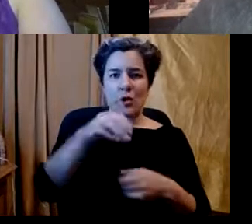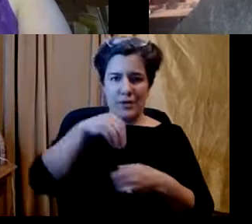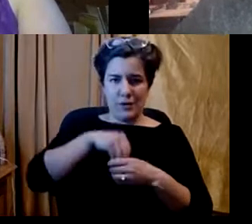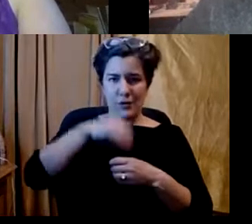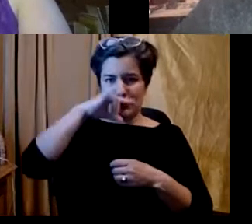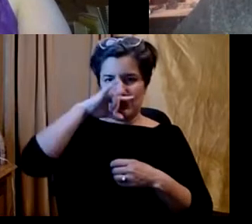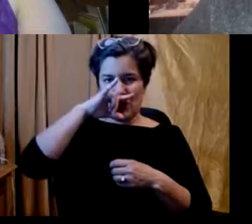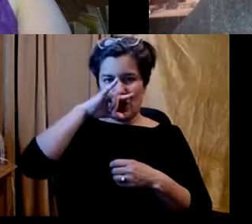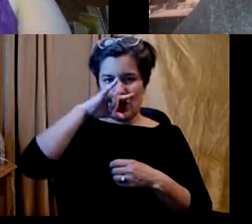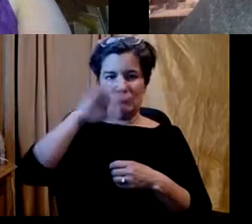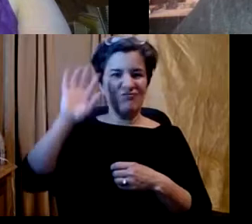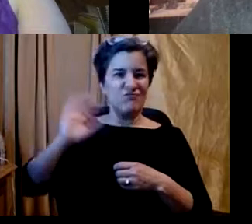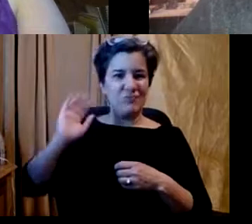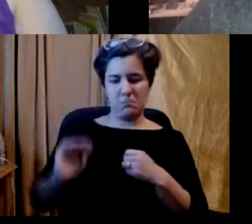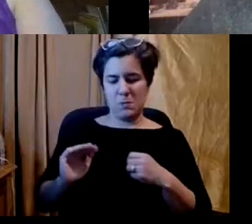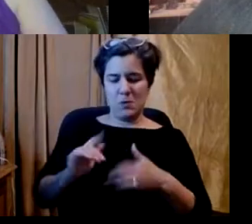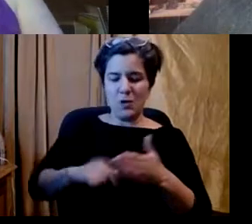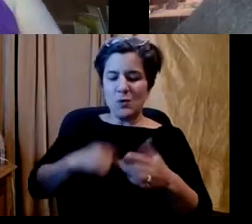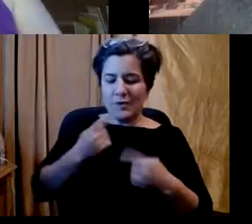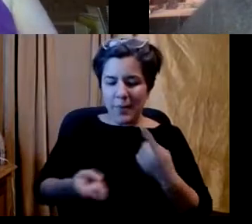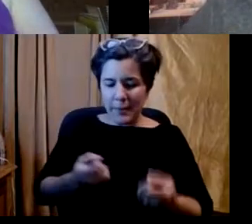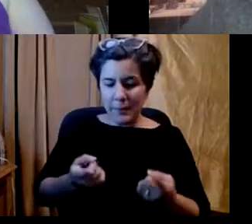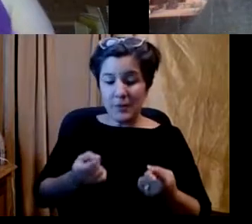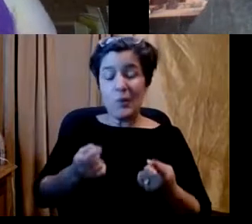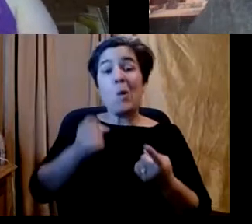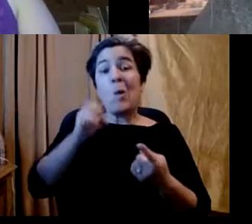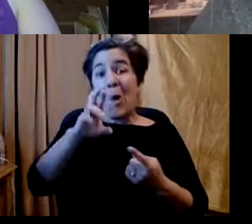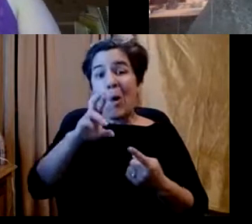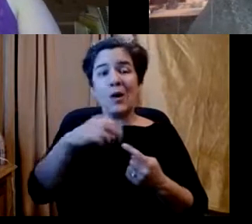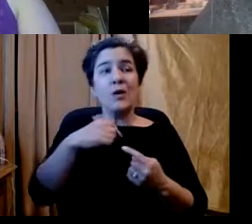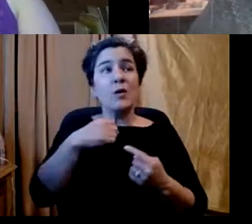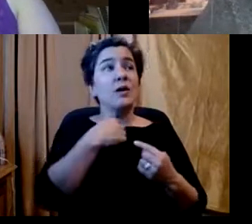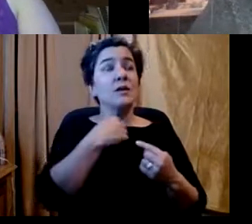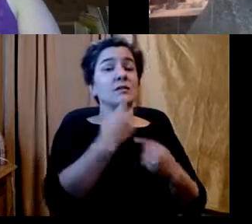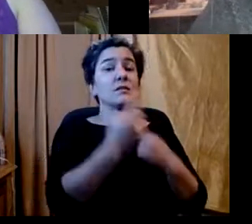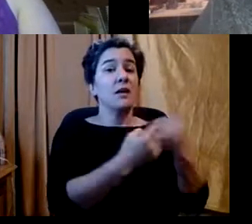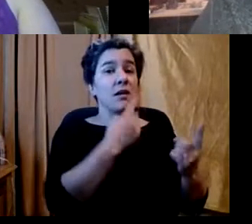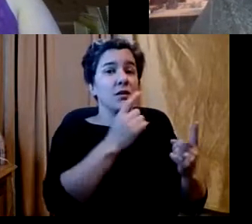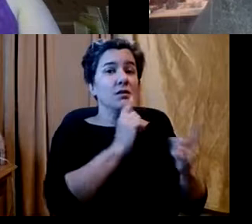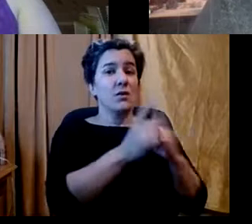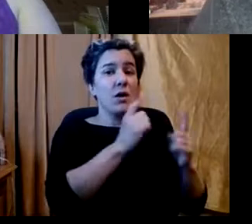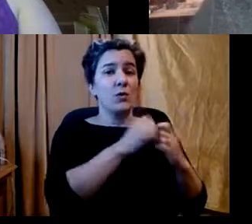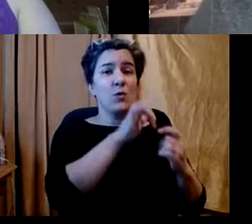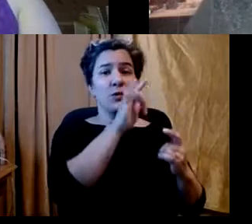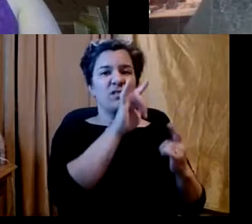what you need to say to them, or you can talk to your narcissistic person and tell them what you want to say to them.